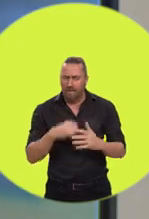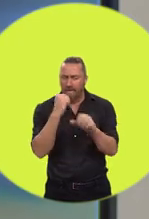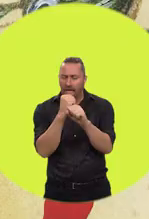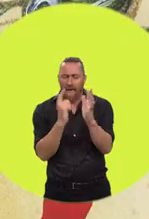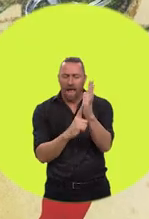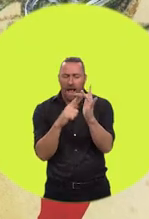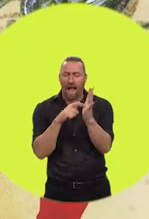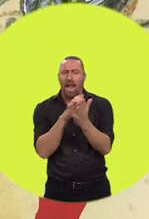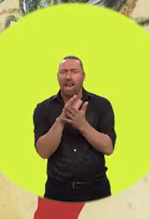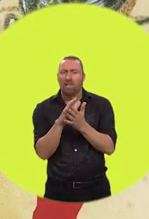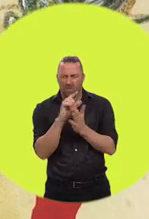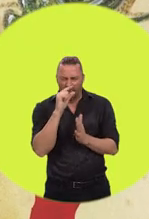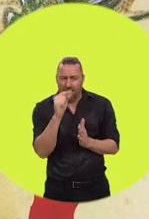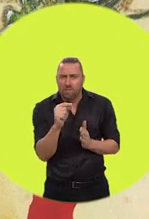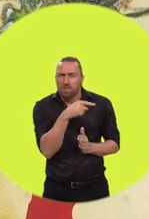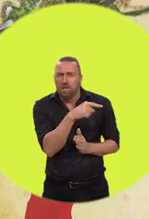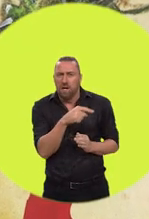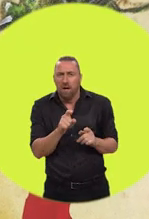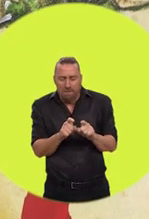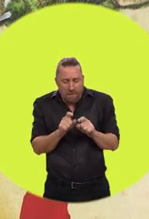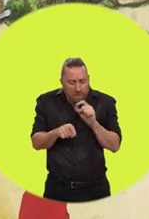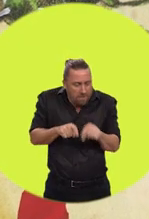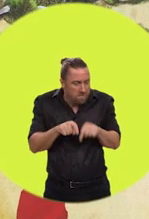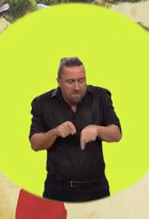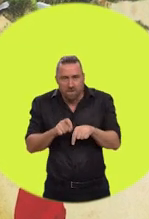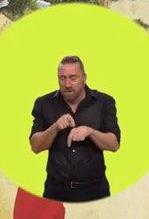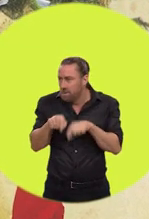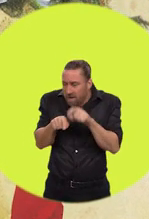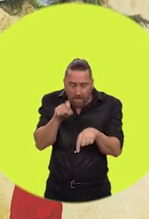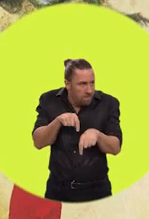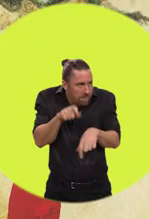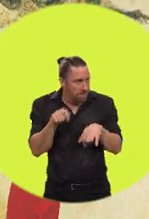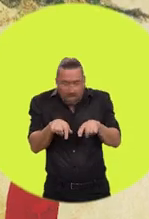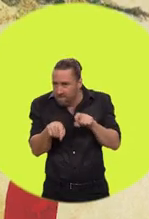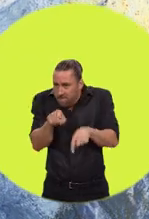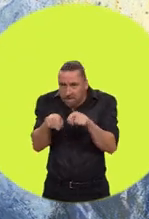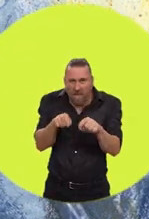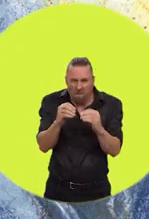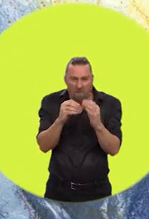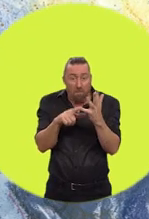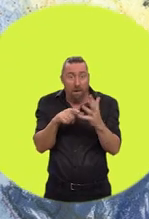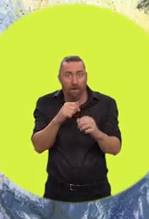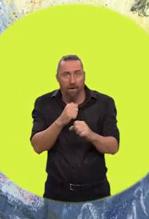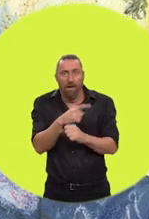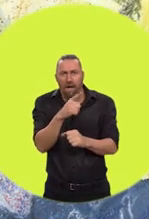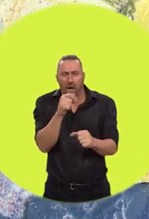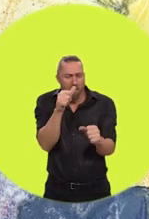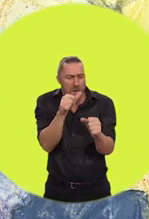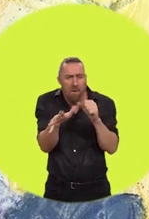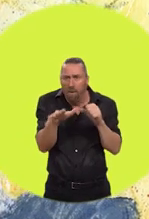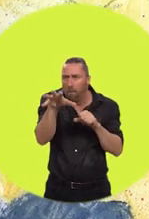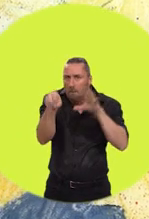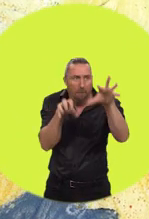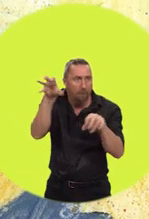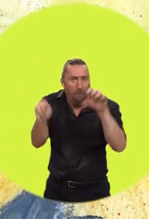Glitch was a trembly, twittery, twitchy kind of bug who built amazing creations